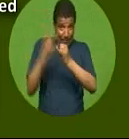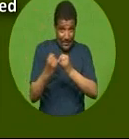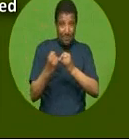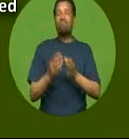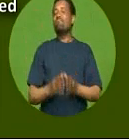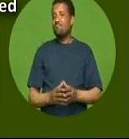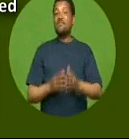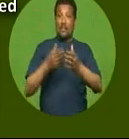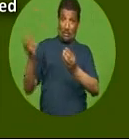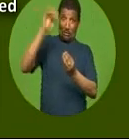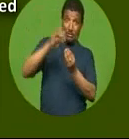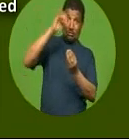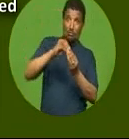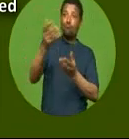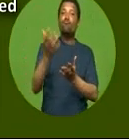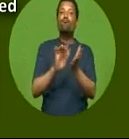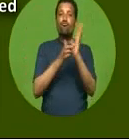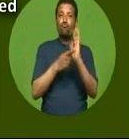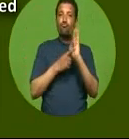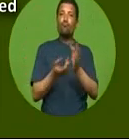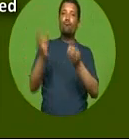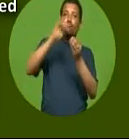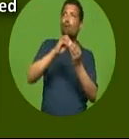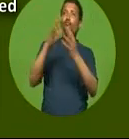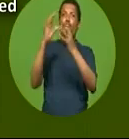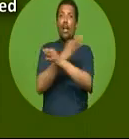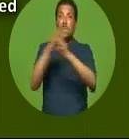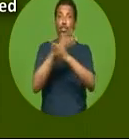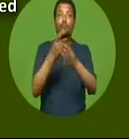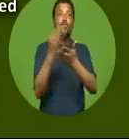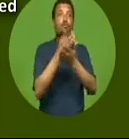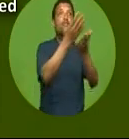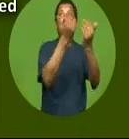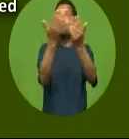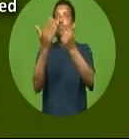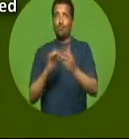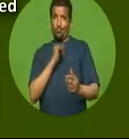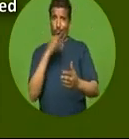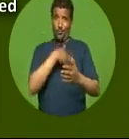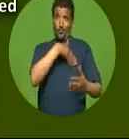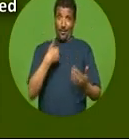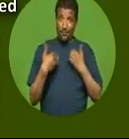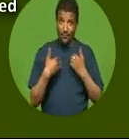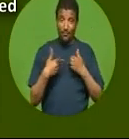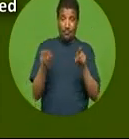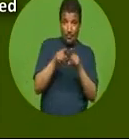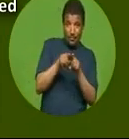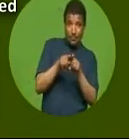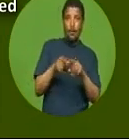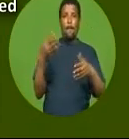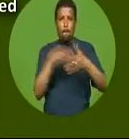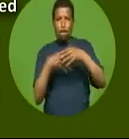result, they increase their demand for manufactured consumption goods, as well as